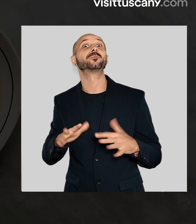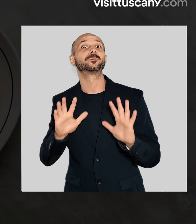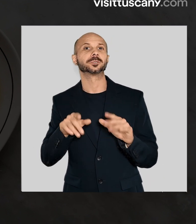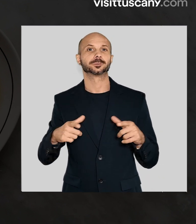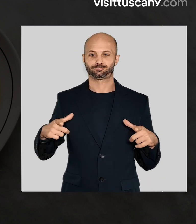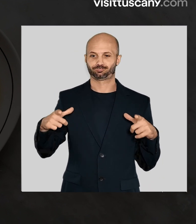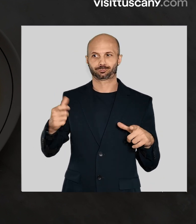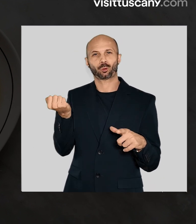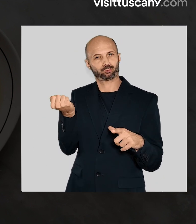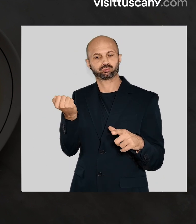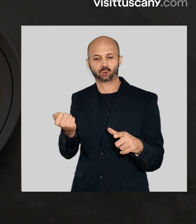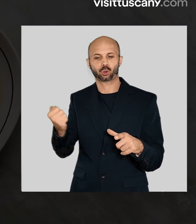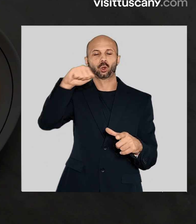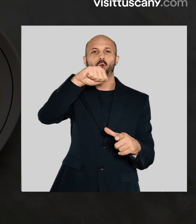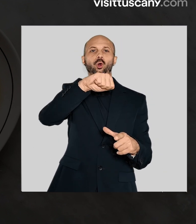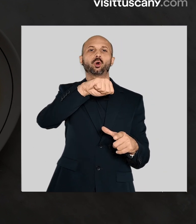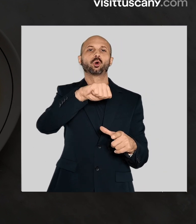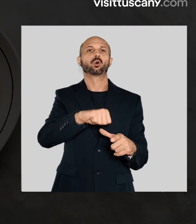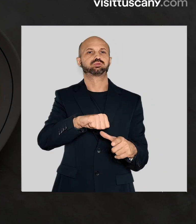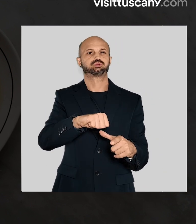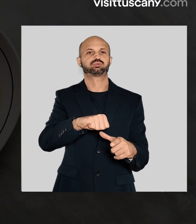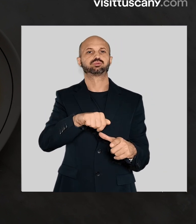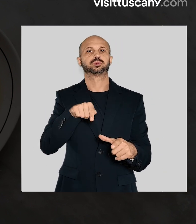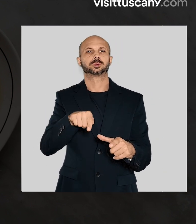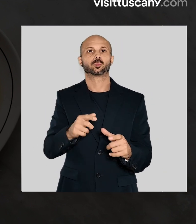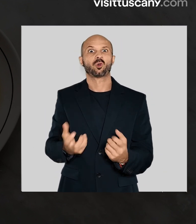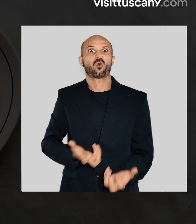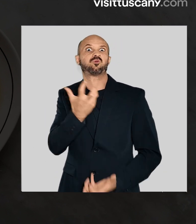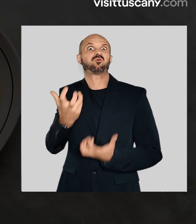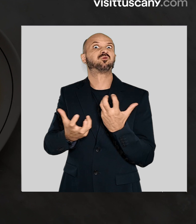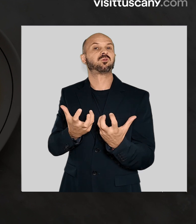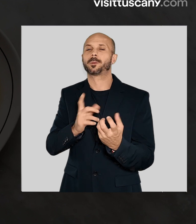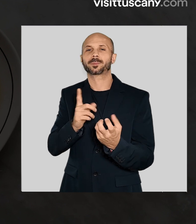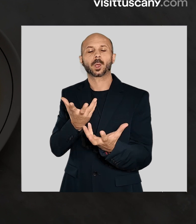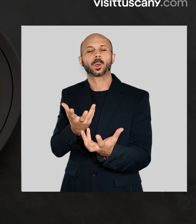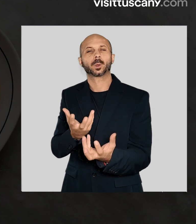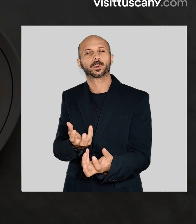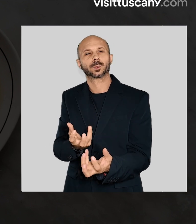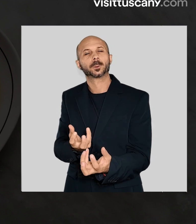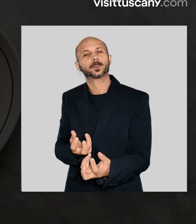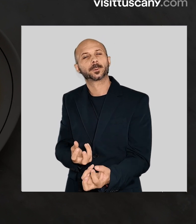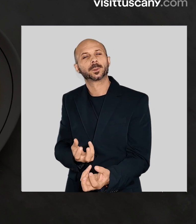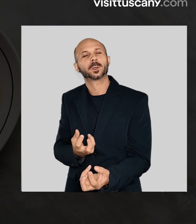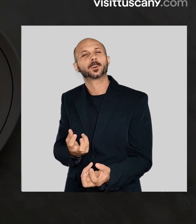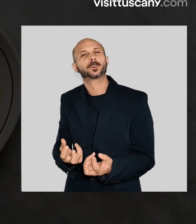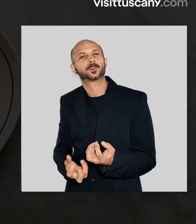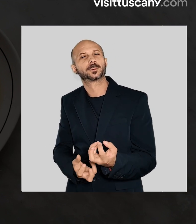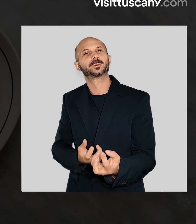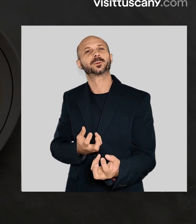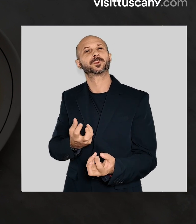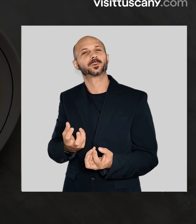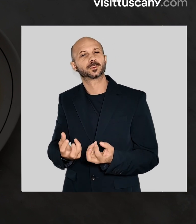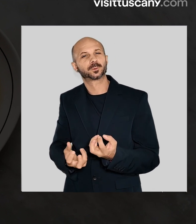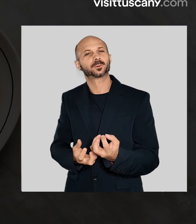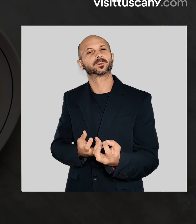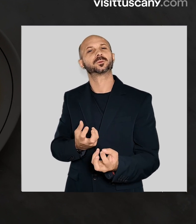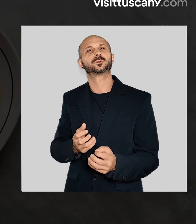Cook the meat over medium-low heat for about 25 minutes, checking it occasionally.